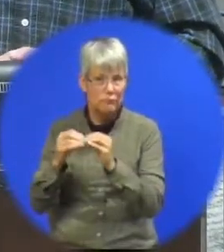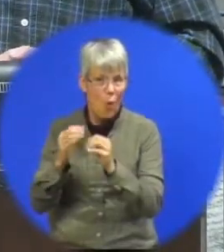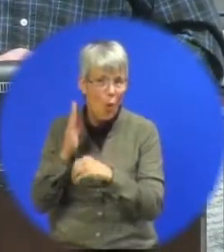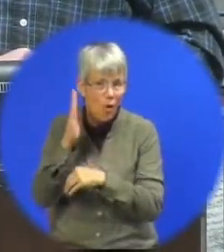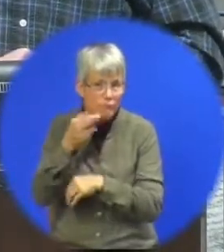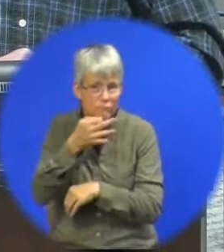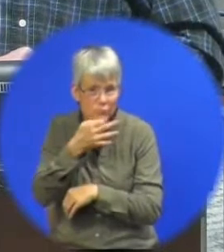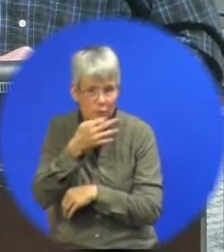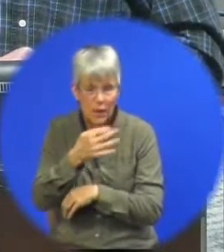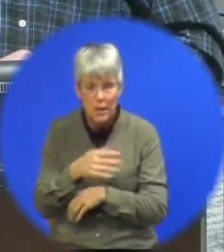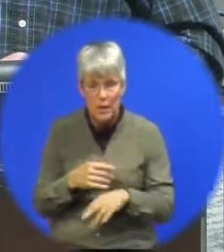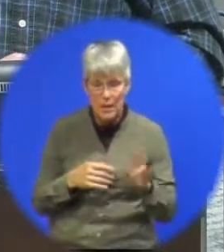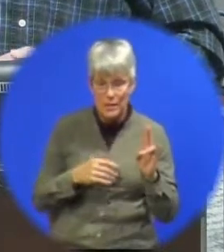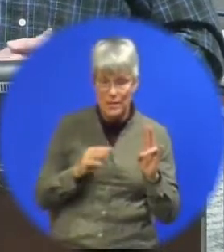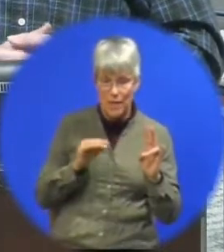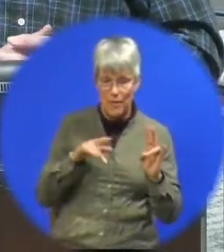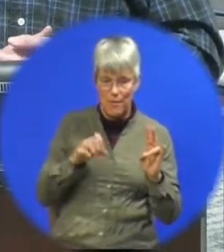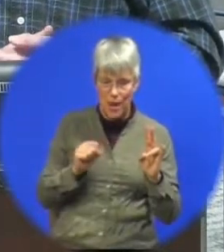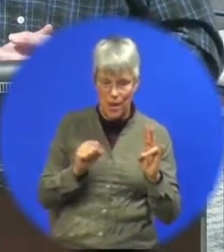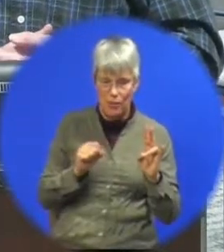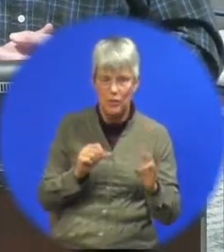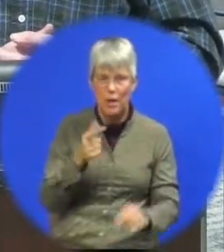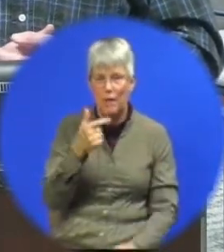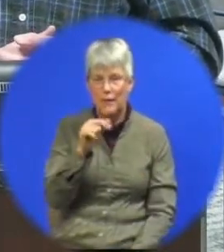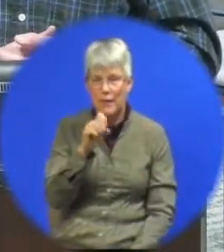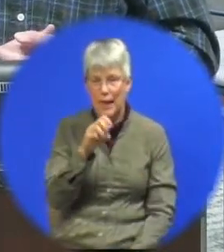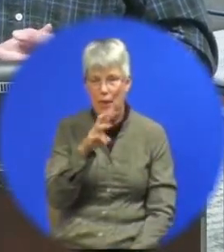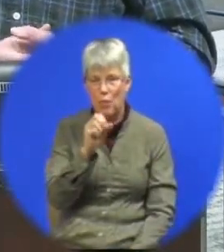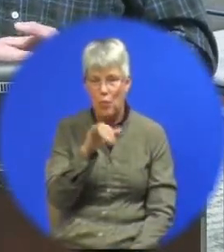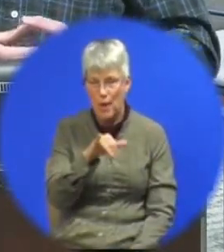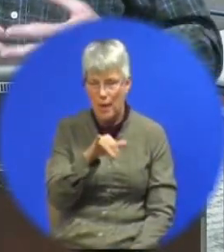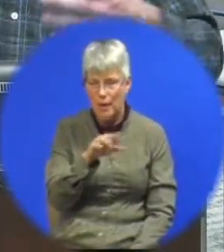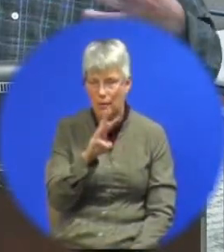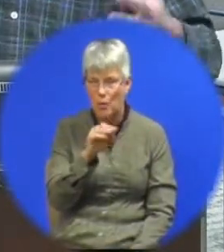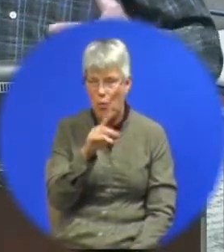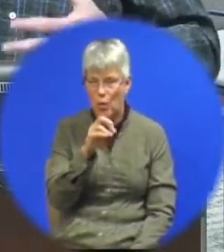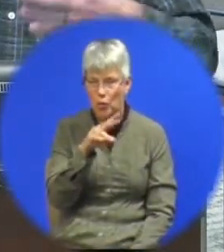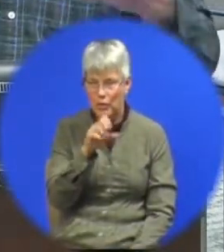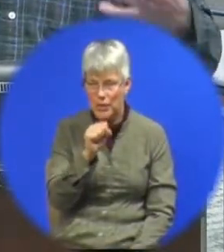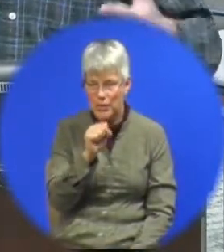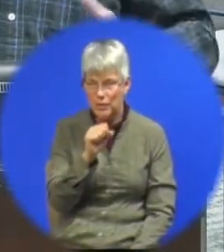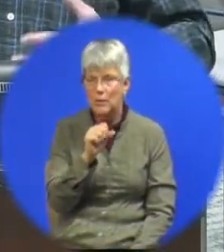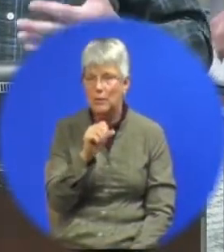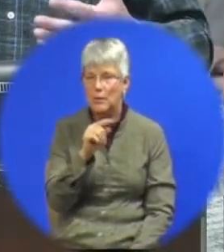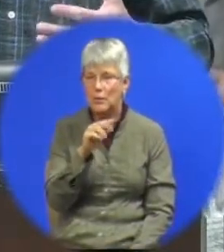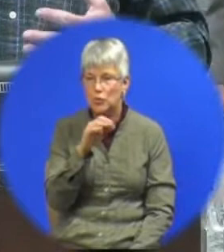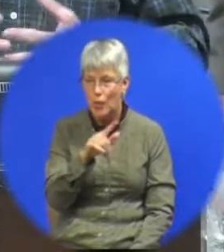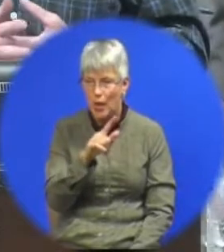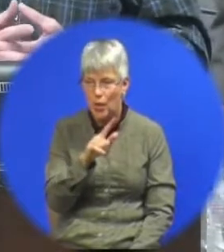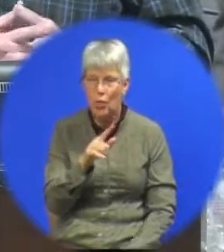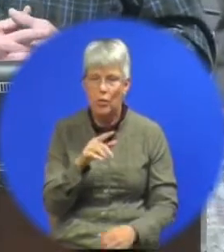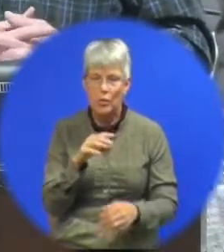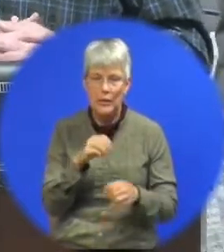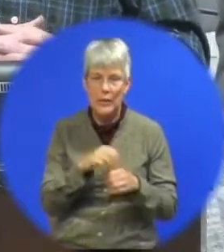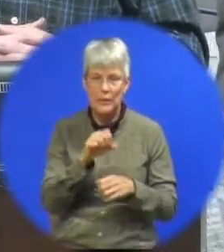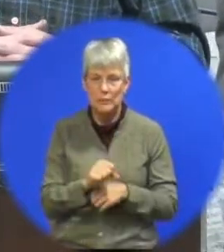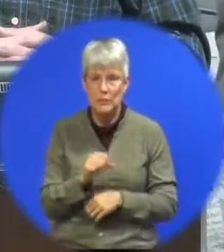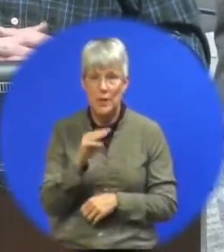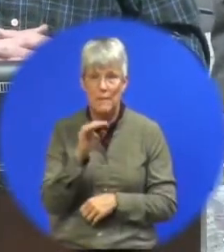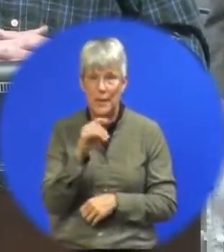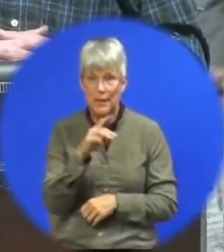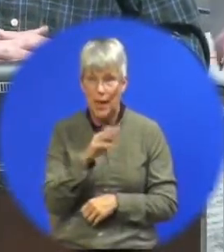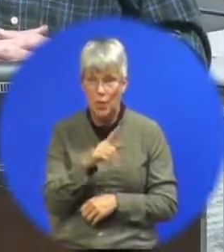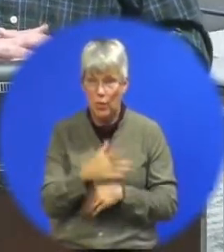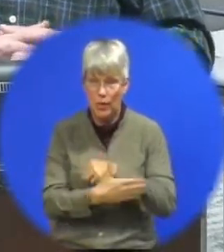7 miles of the Wilderness Gateway State Trail in southern McDowell County. And so we've been working over the past several years on